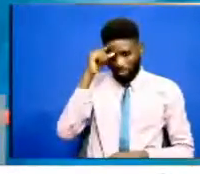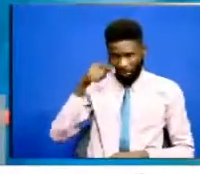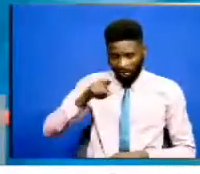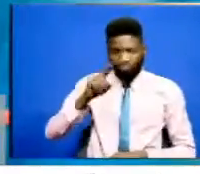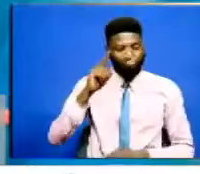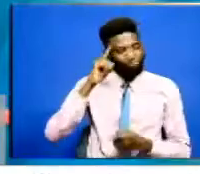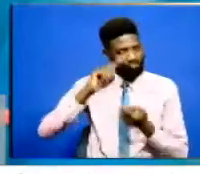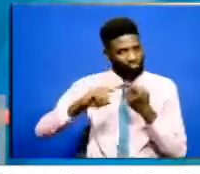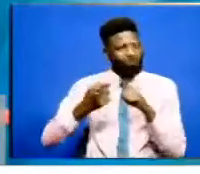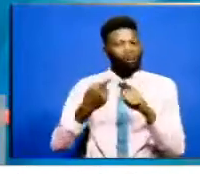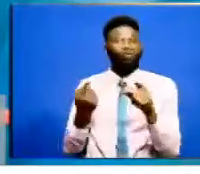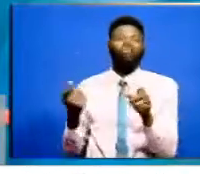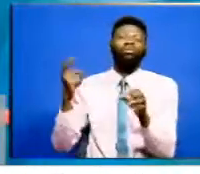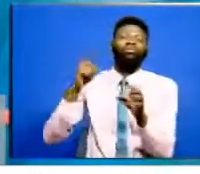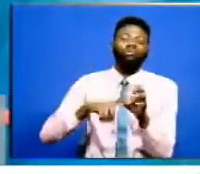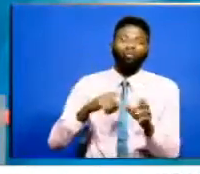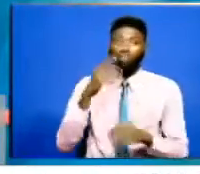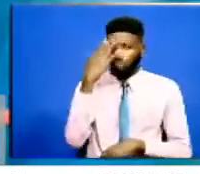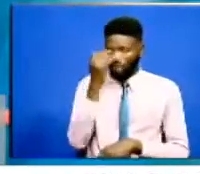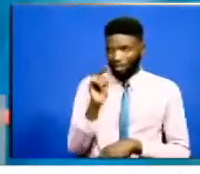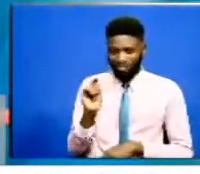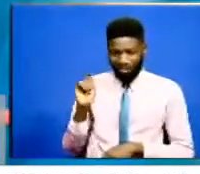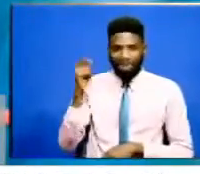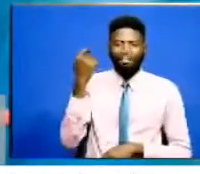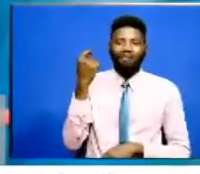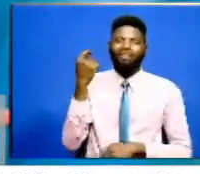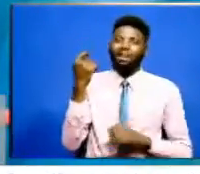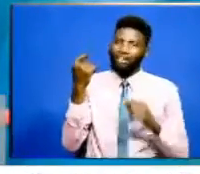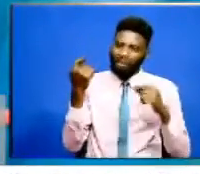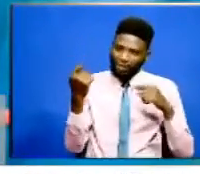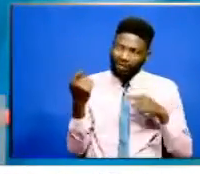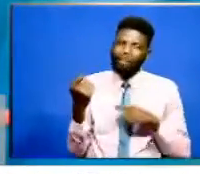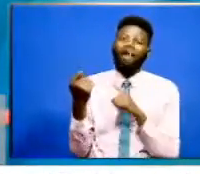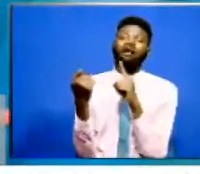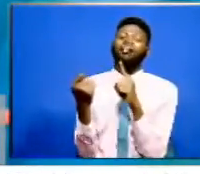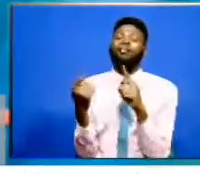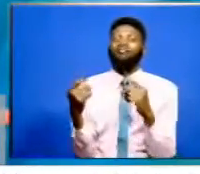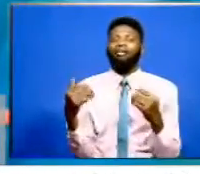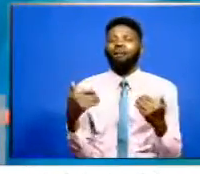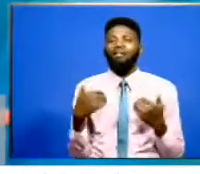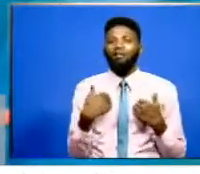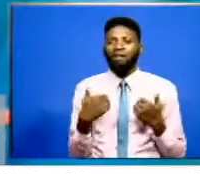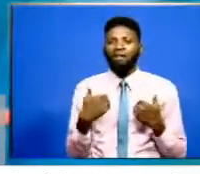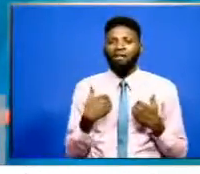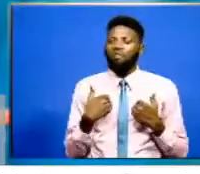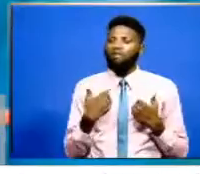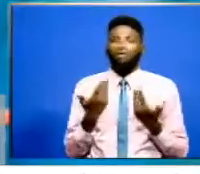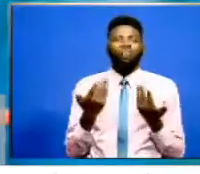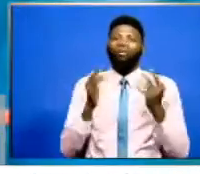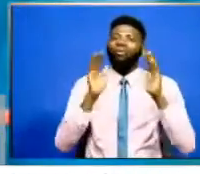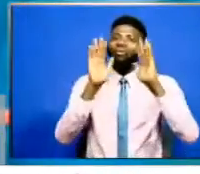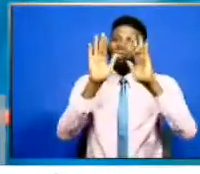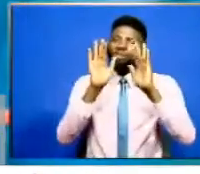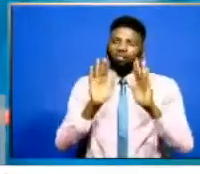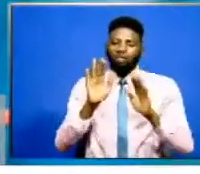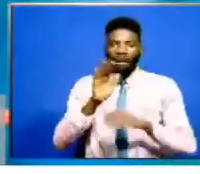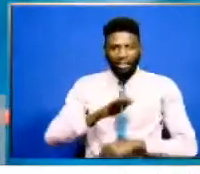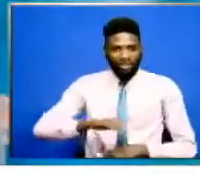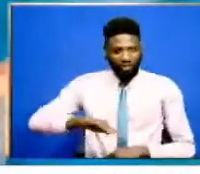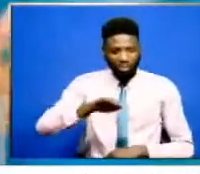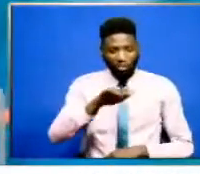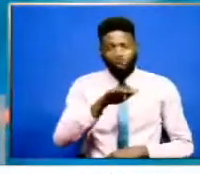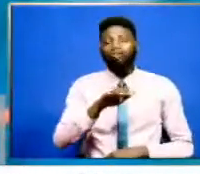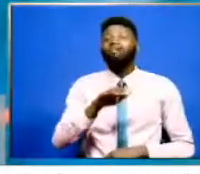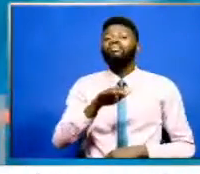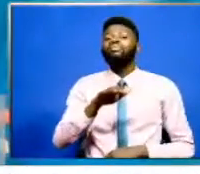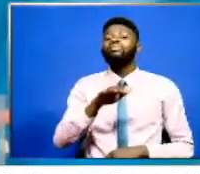it, because Kenyan has given a very wonderful example on the ban of plastic